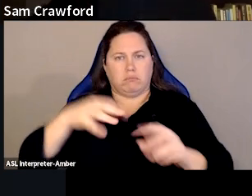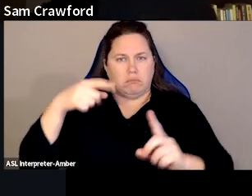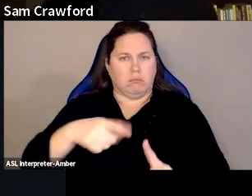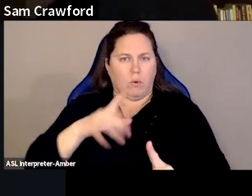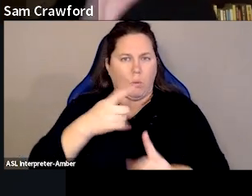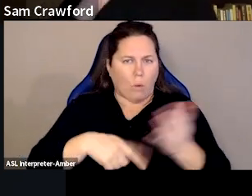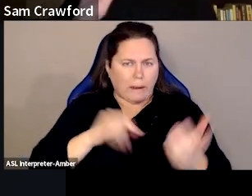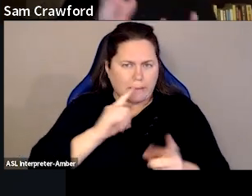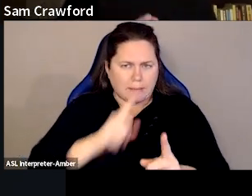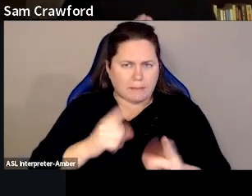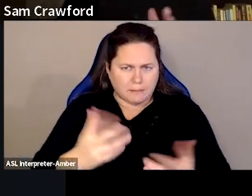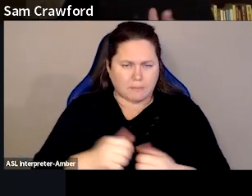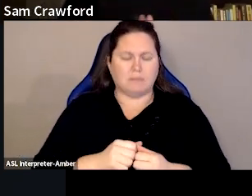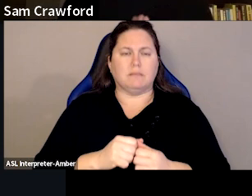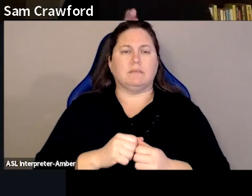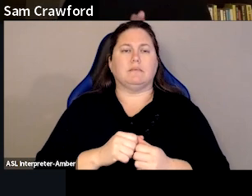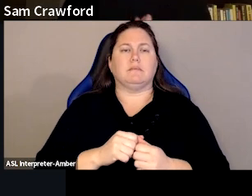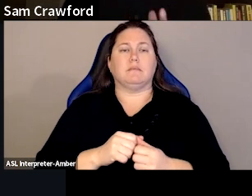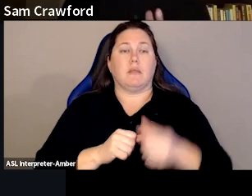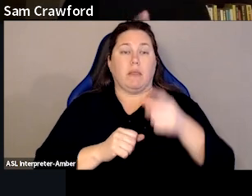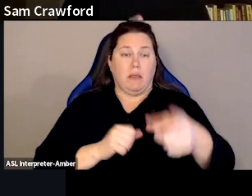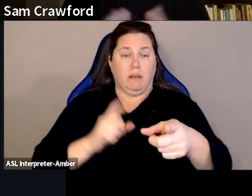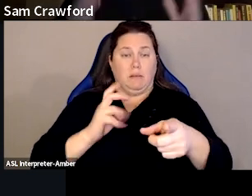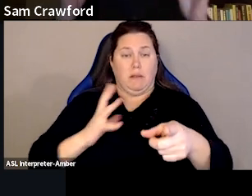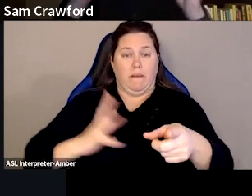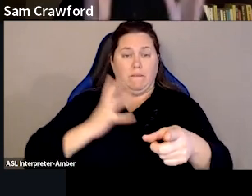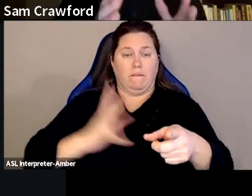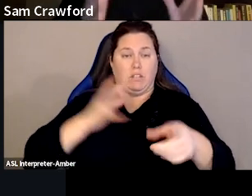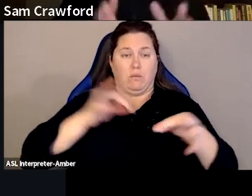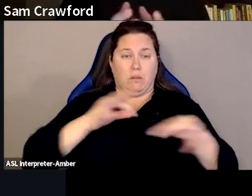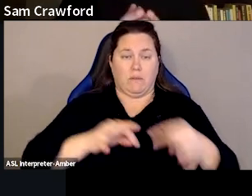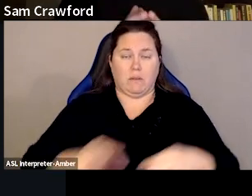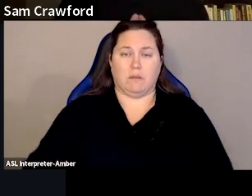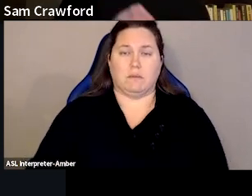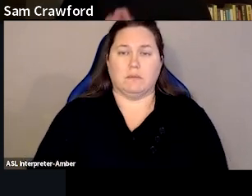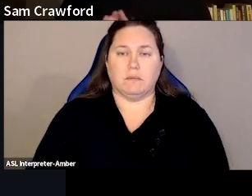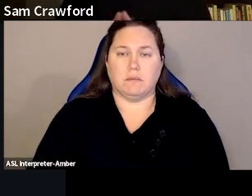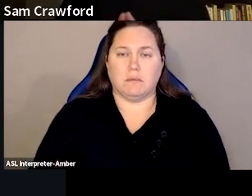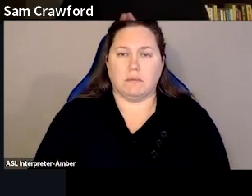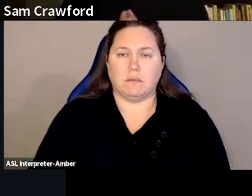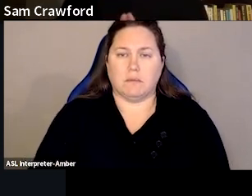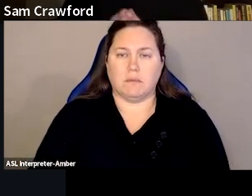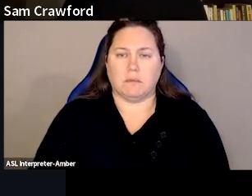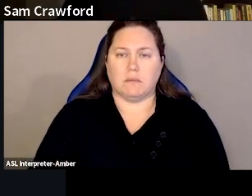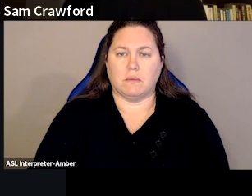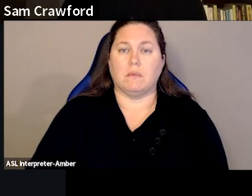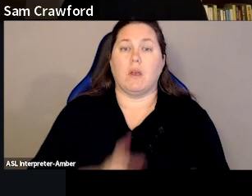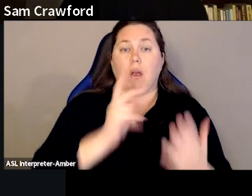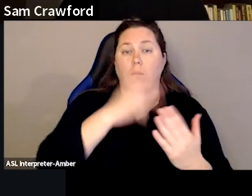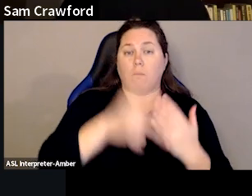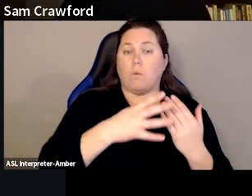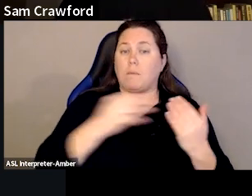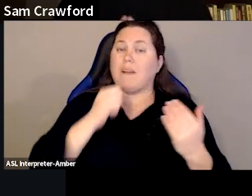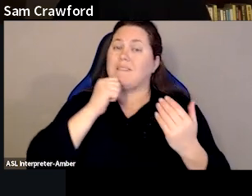about. So this is the official definition, and it reads as: it allows programmers and non-programmers to create